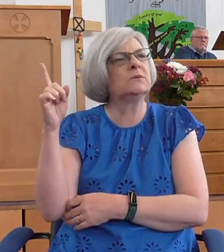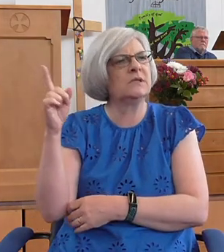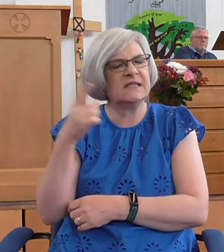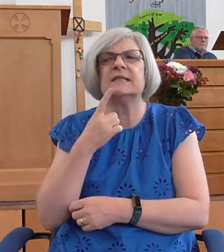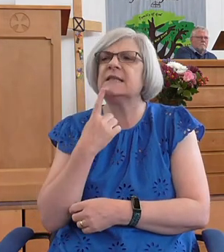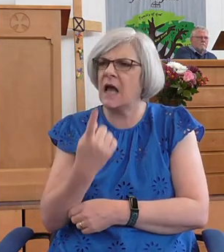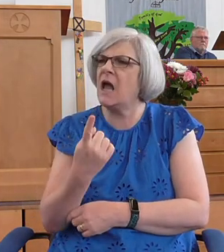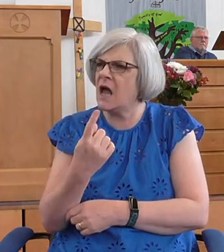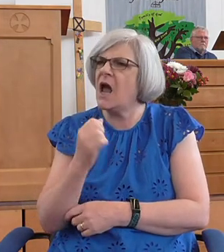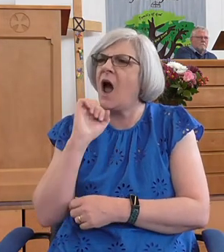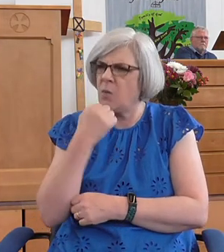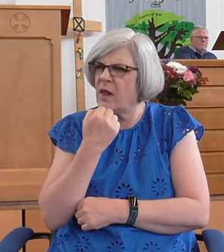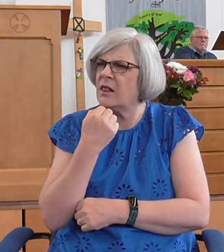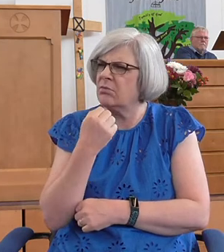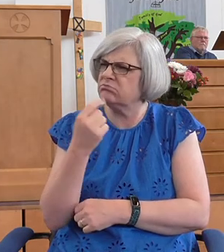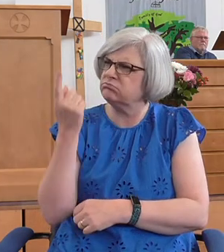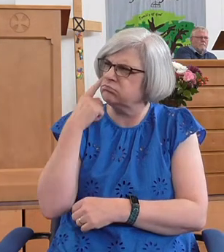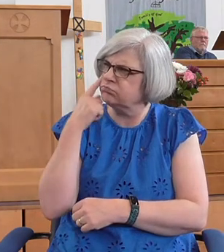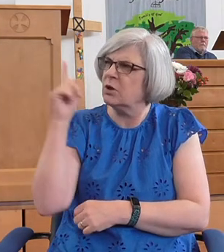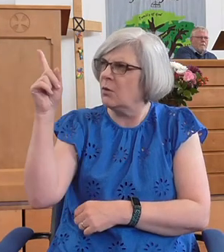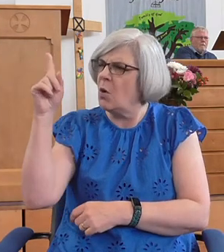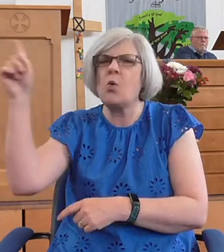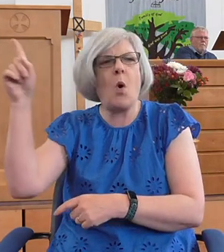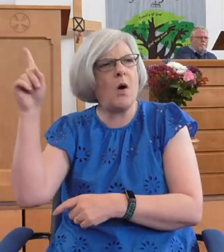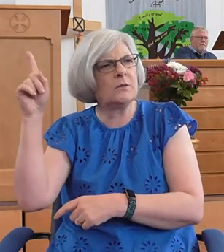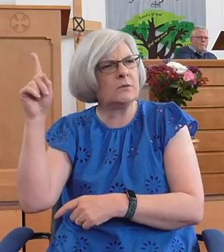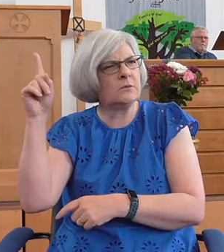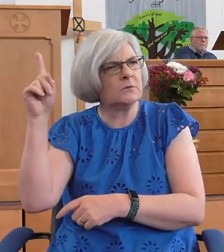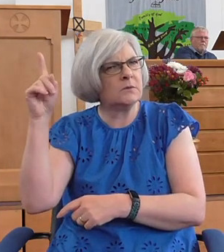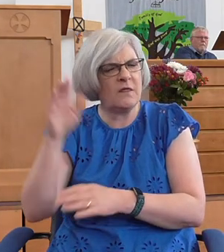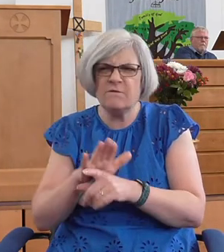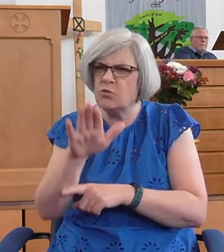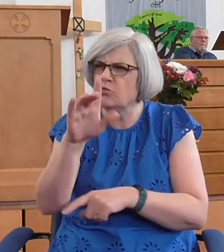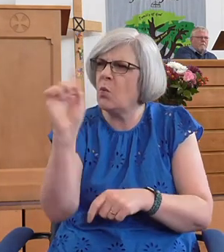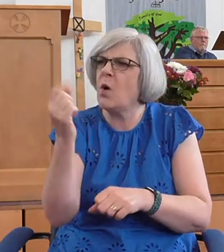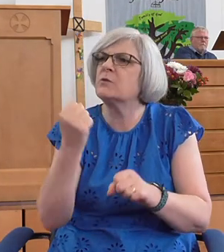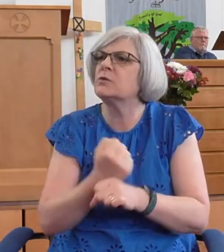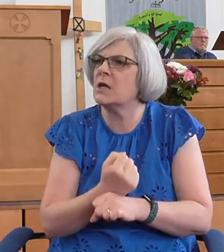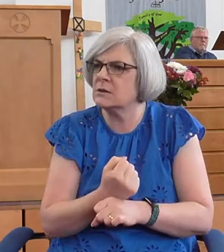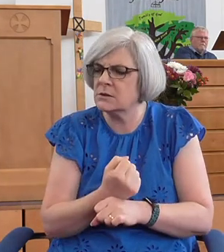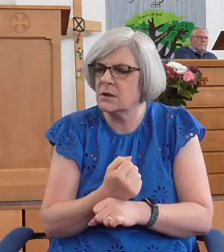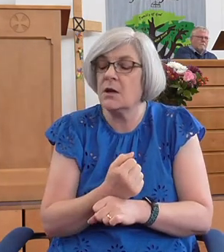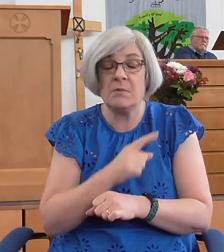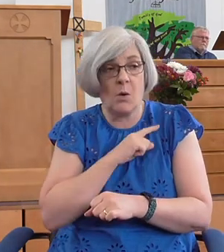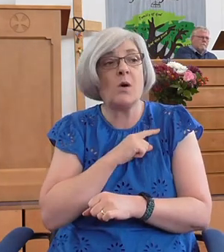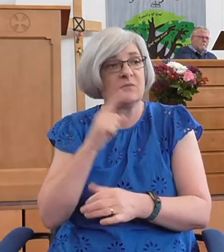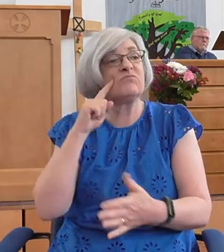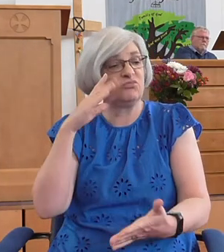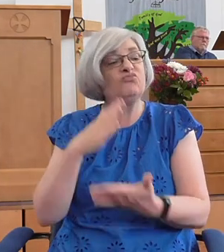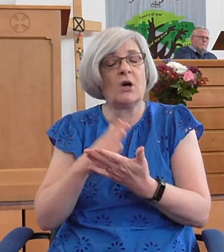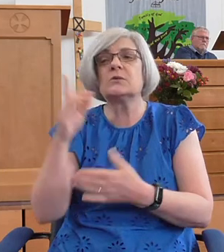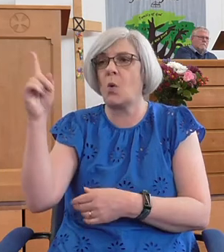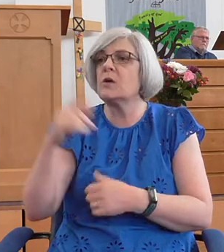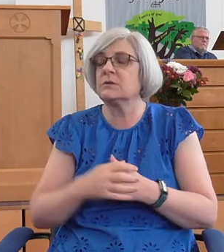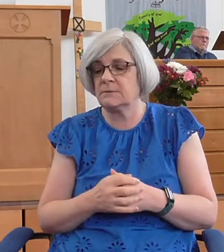going to see God act because I trust that he will, as he said. His word can be trusted.